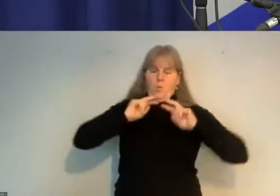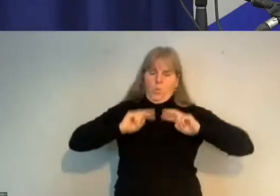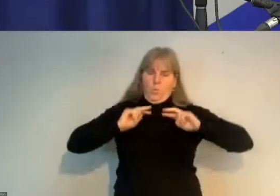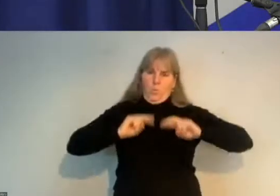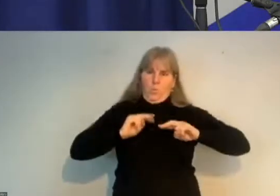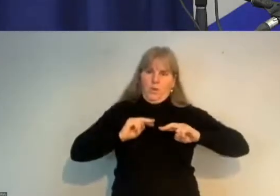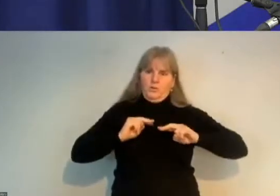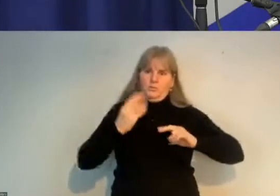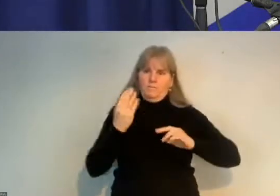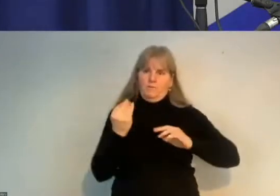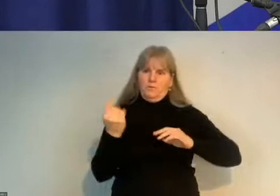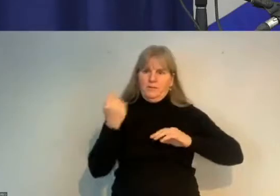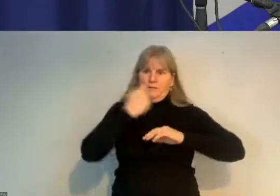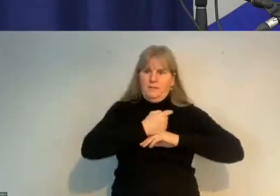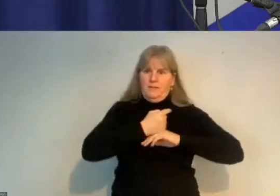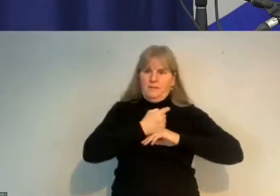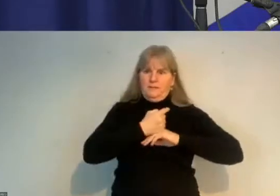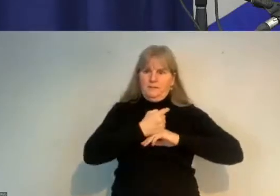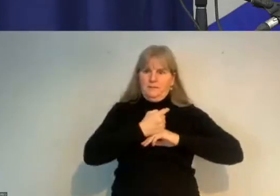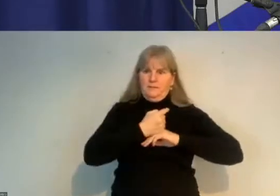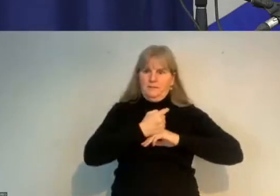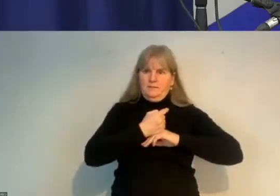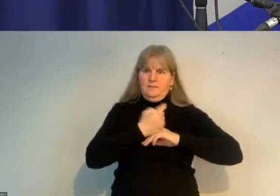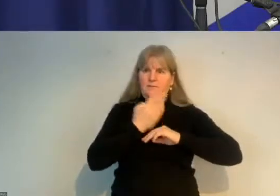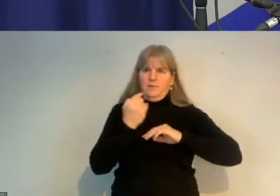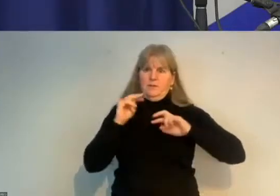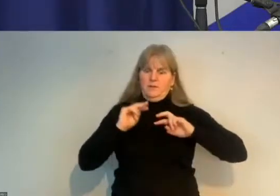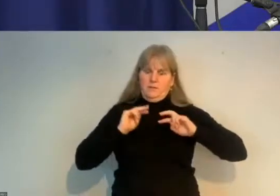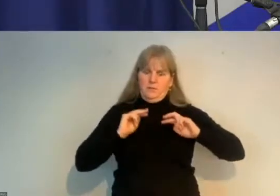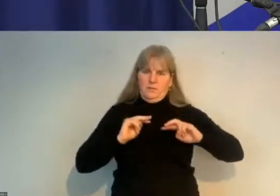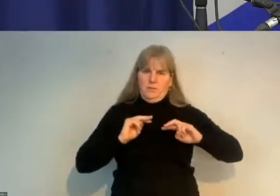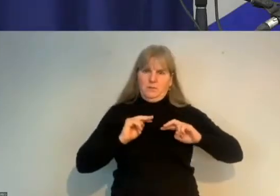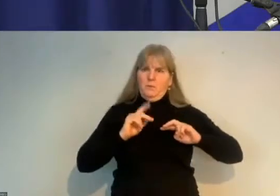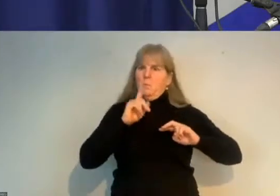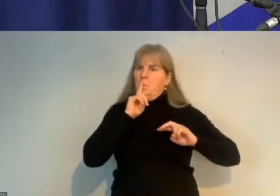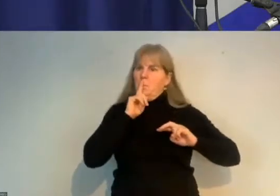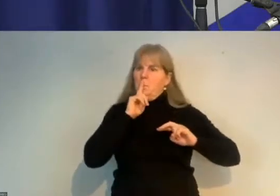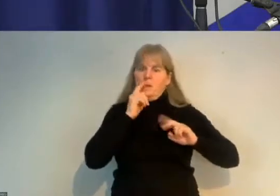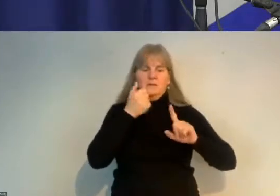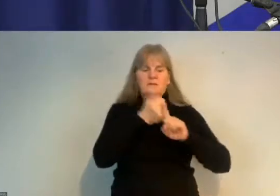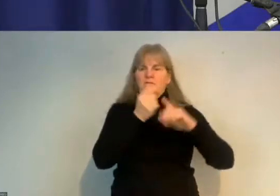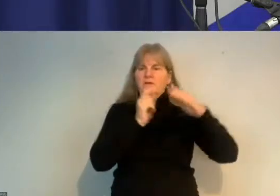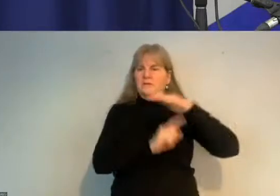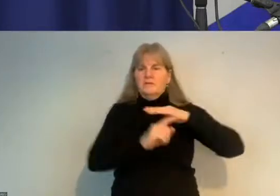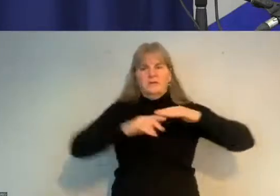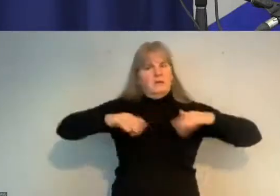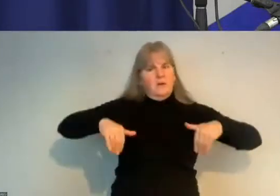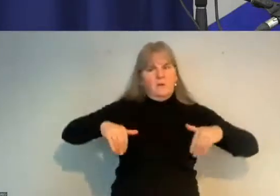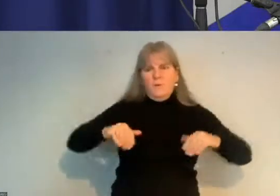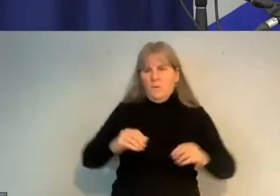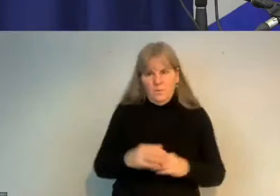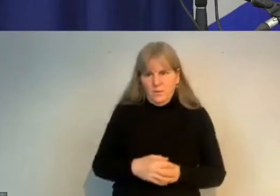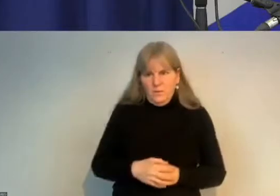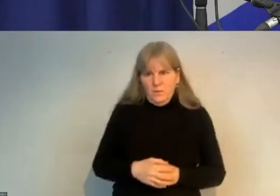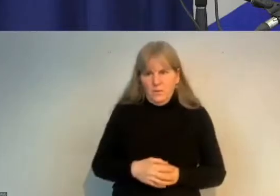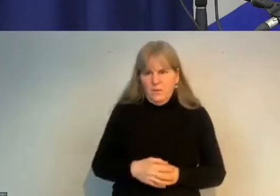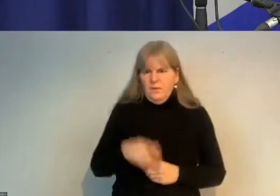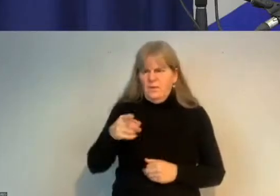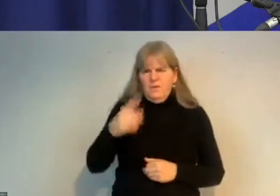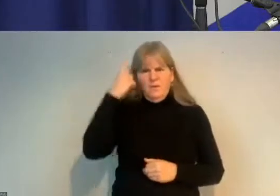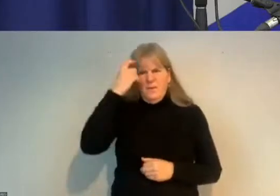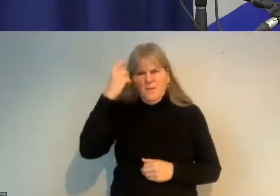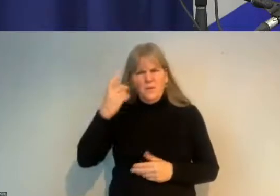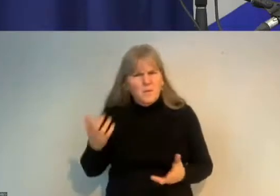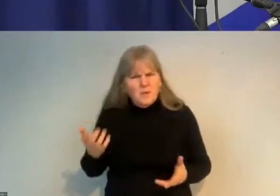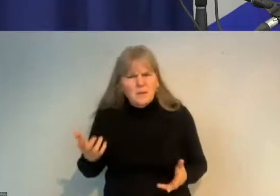days. You'll note I didn't say self-isolate. You might be wondering about that. Here's